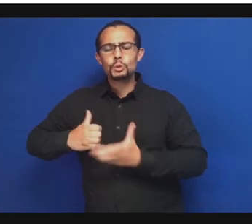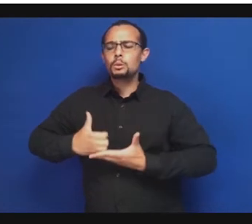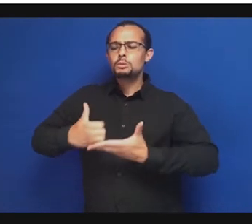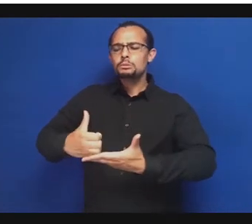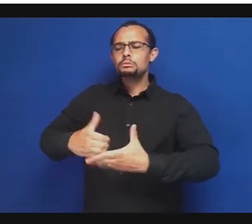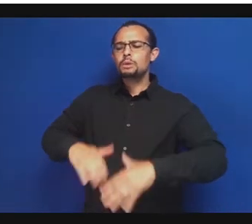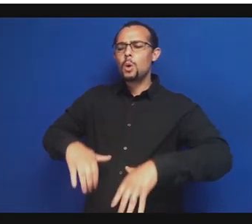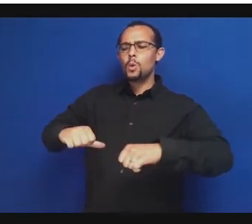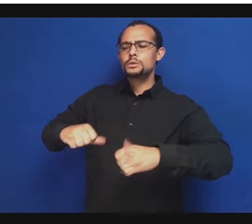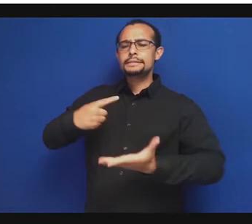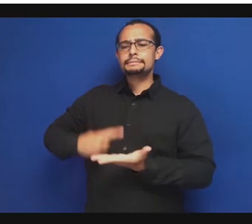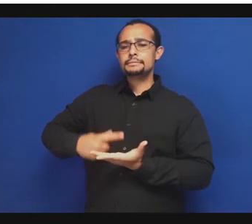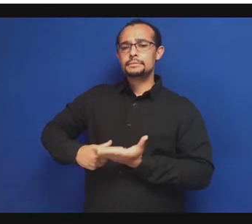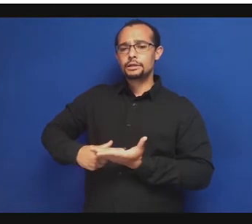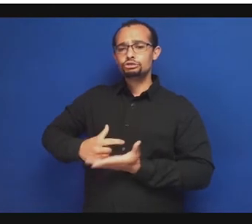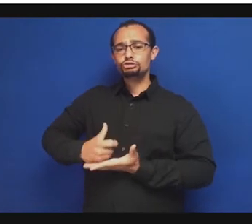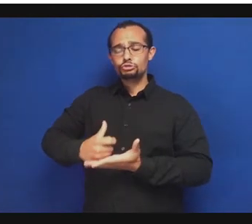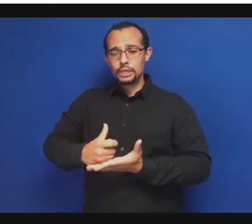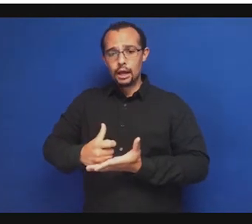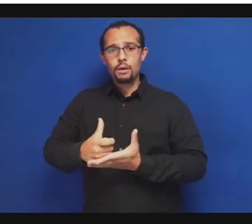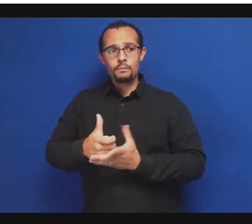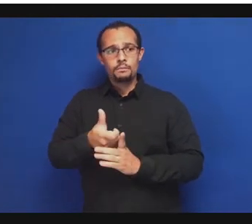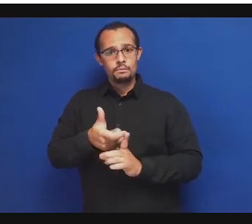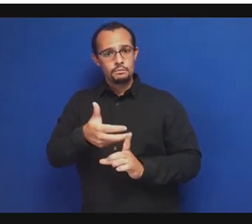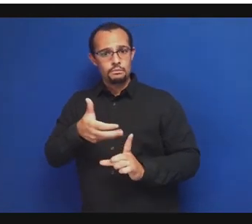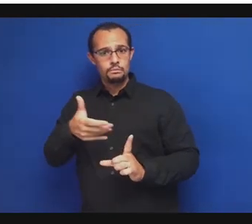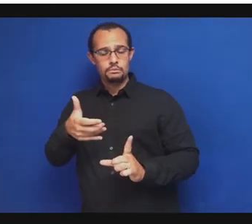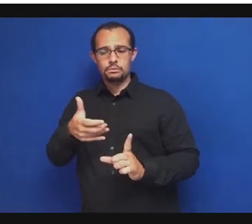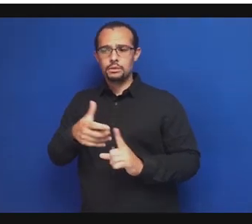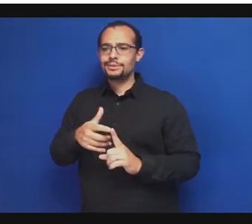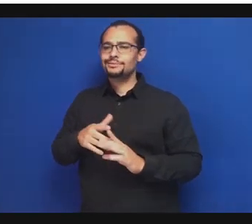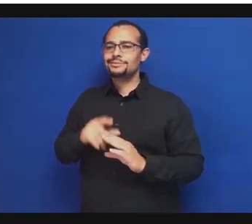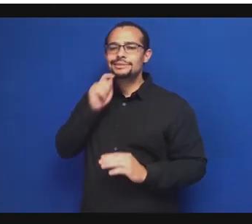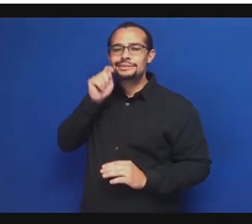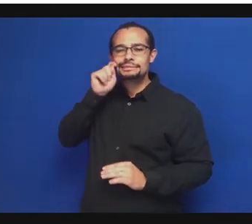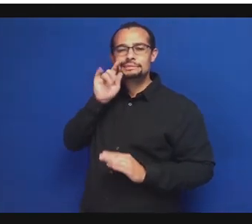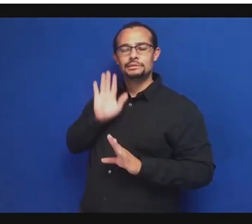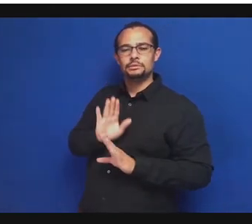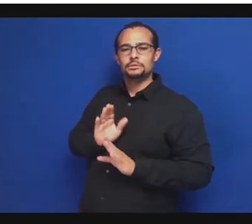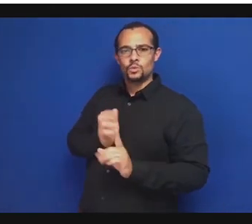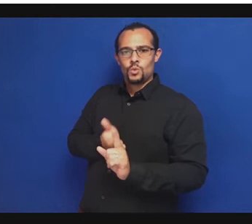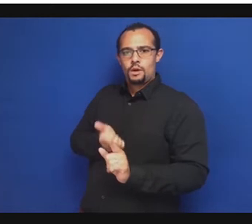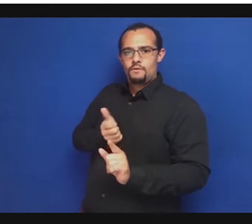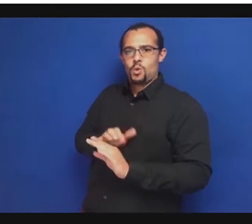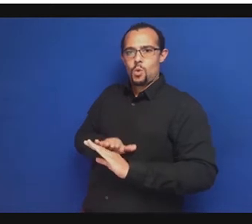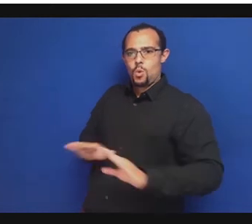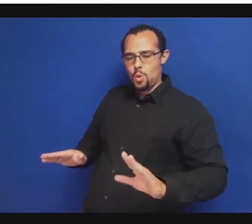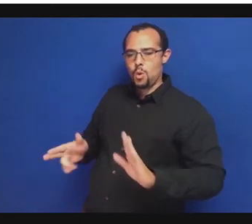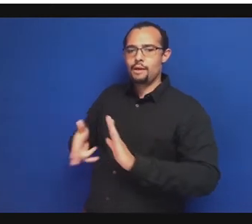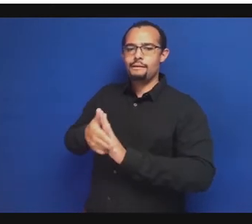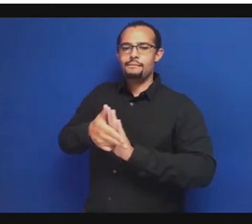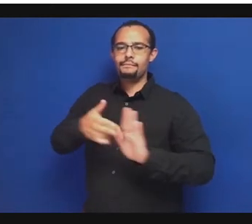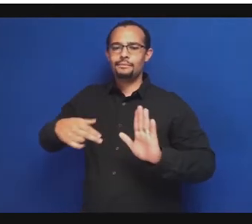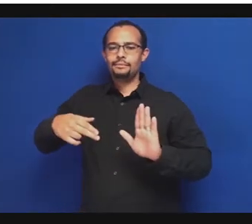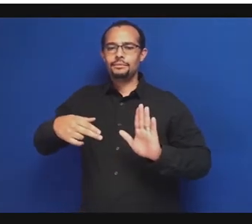was discussed initially, if you remember, when Corona first broke within the news of those folks who are